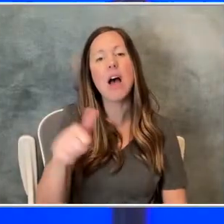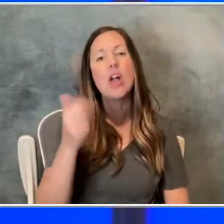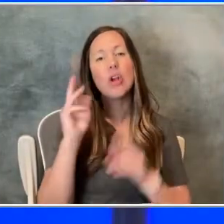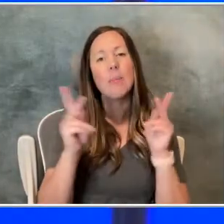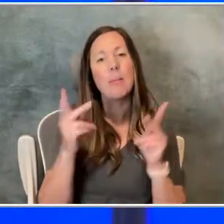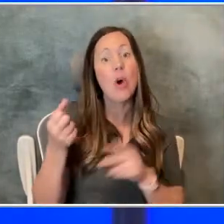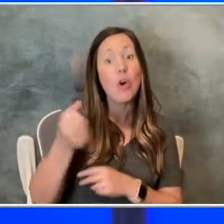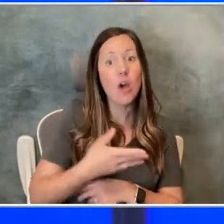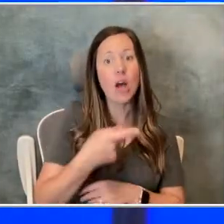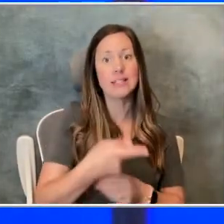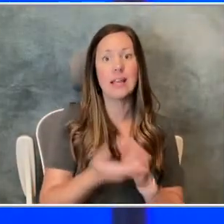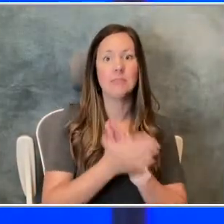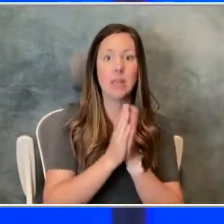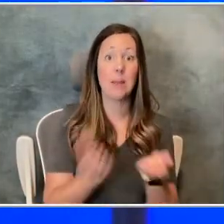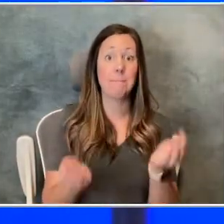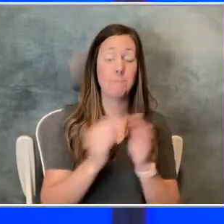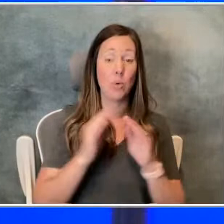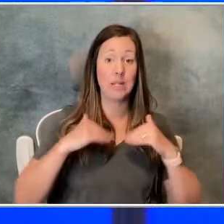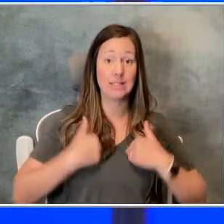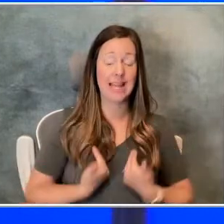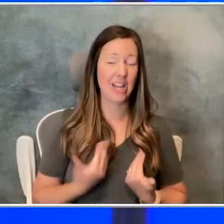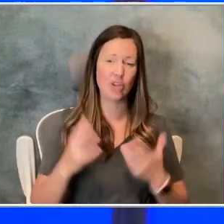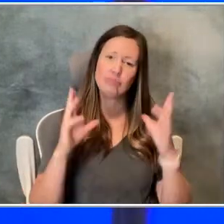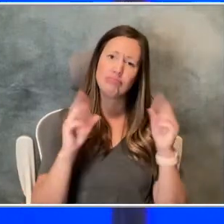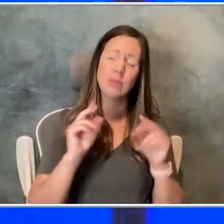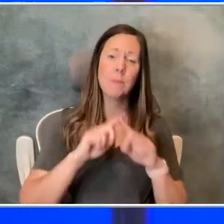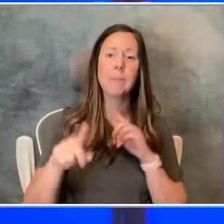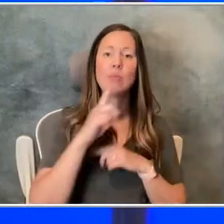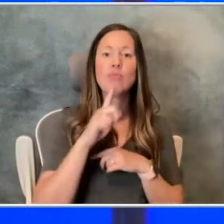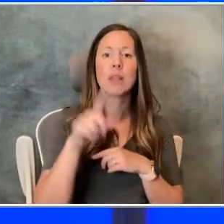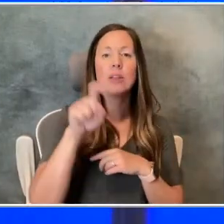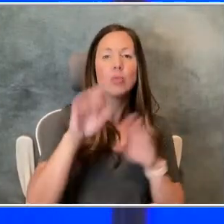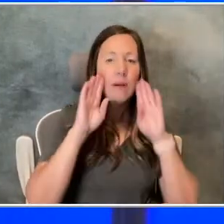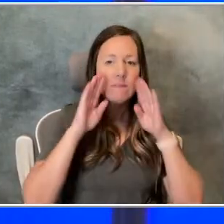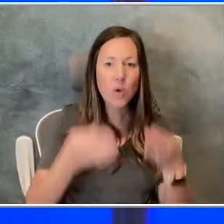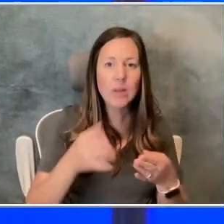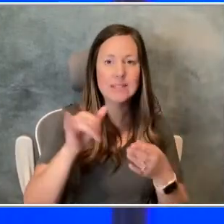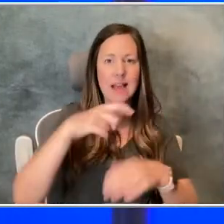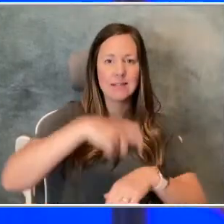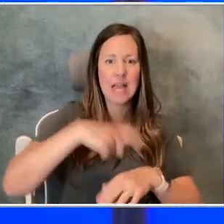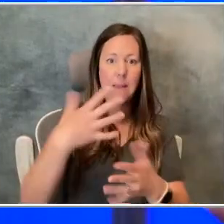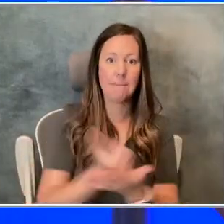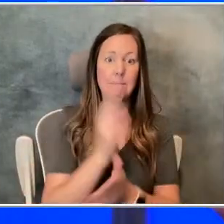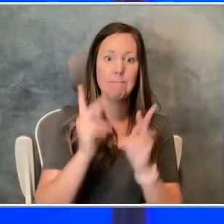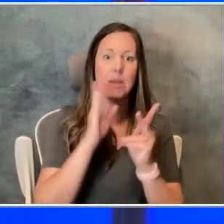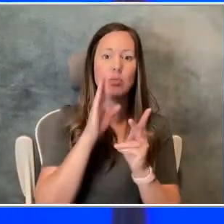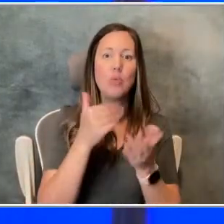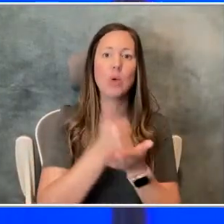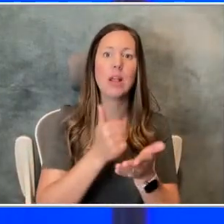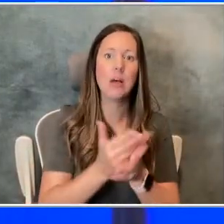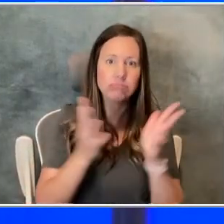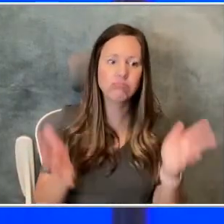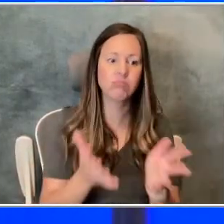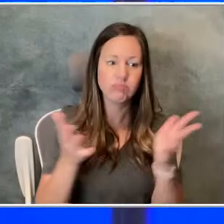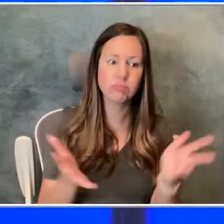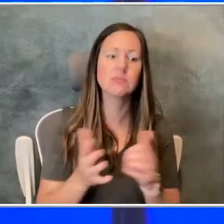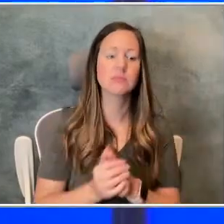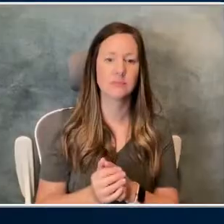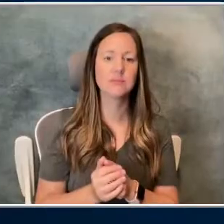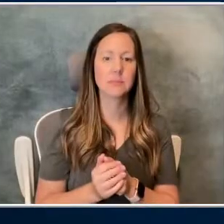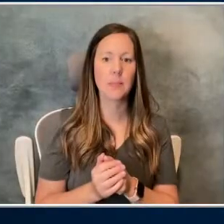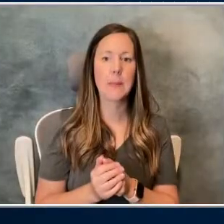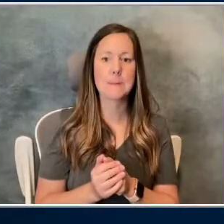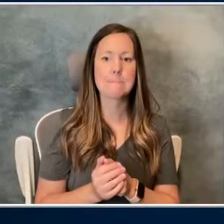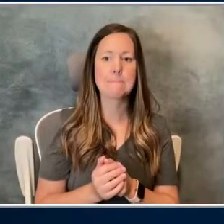to be more fatigued if they're fatigued, but you really do want to focus on spending that time with people that are going to help lift you up. So I have a question